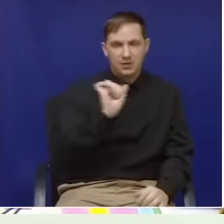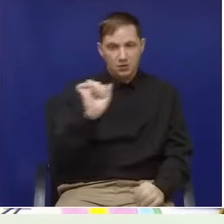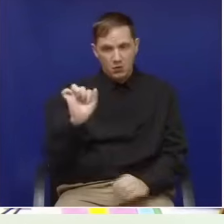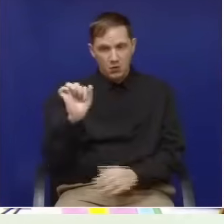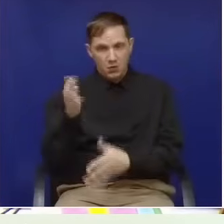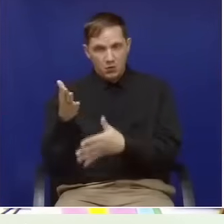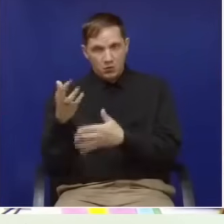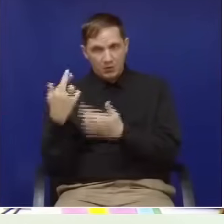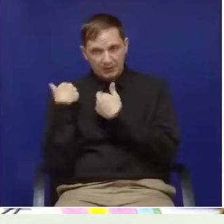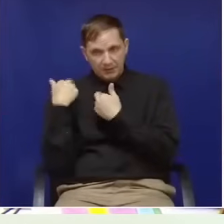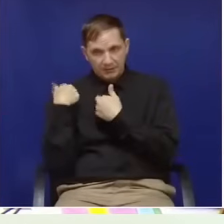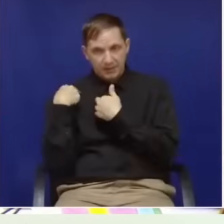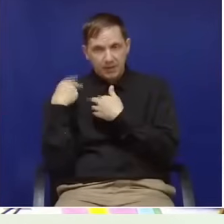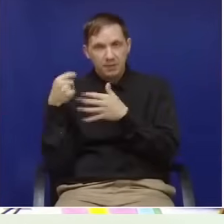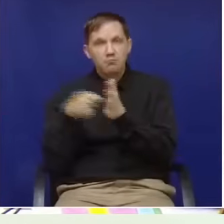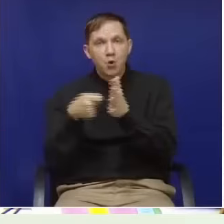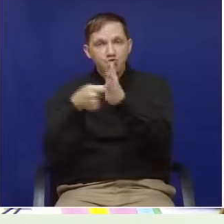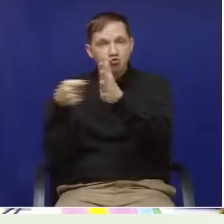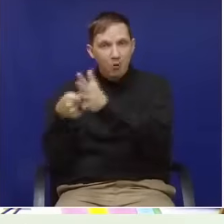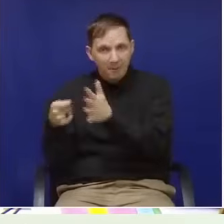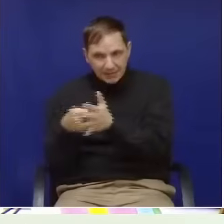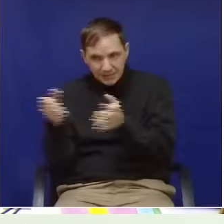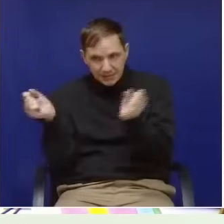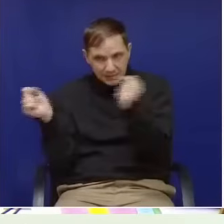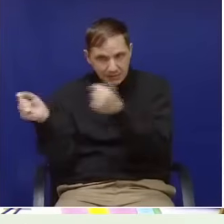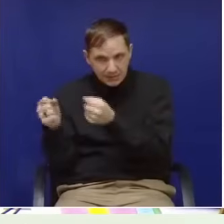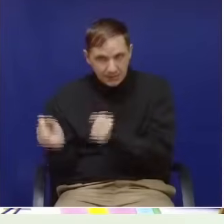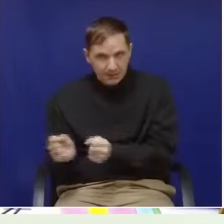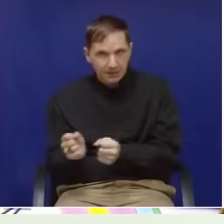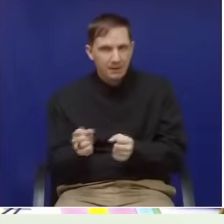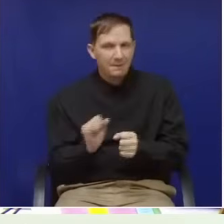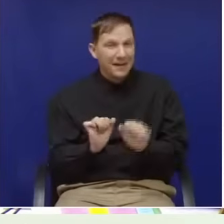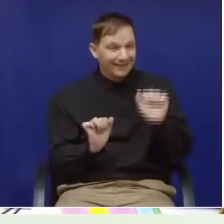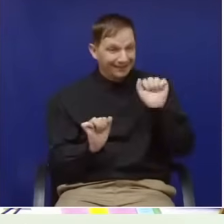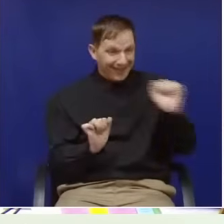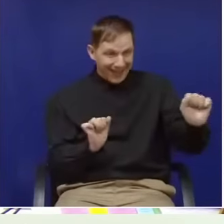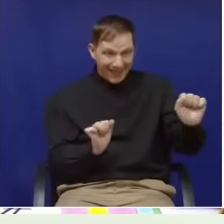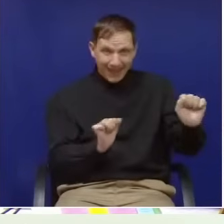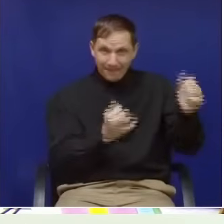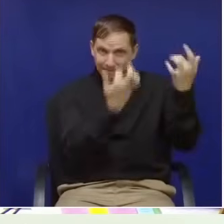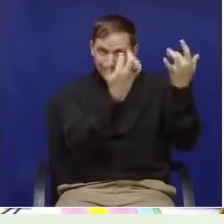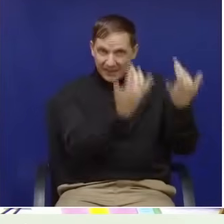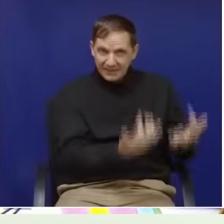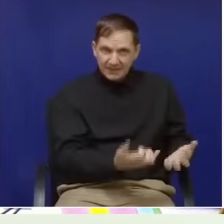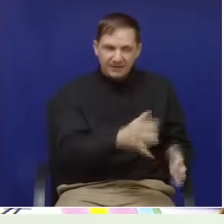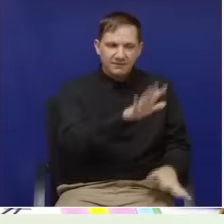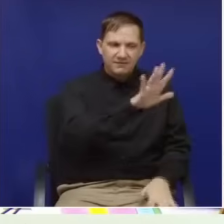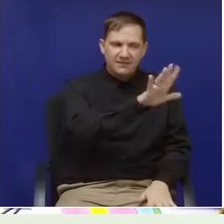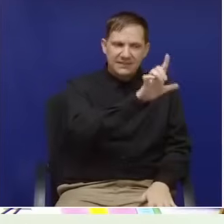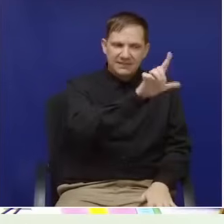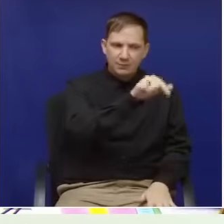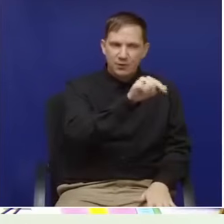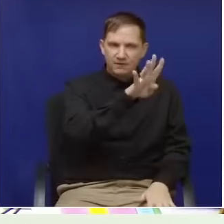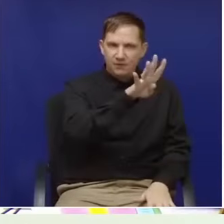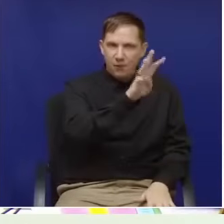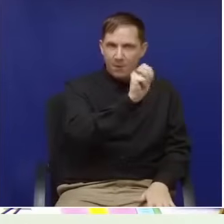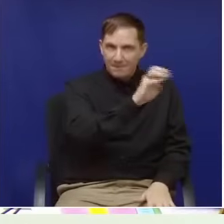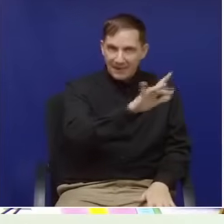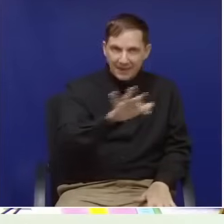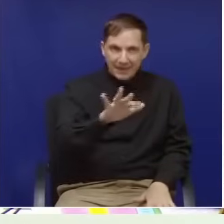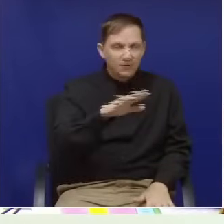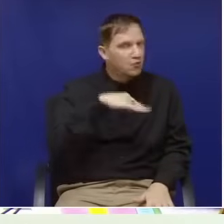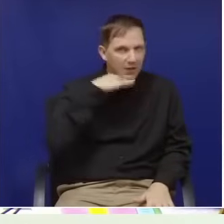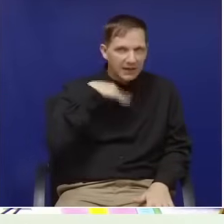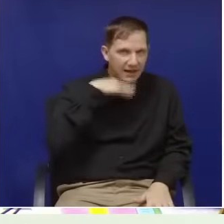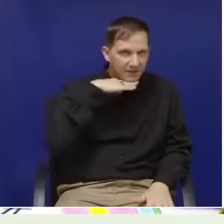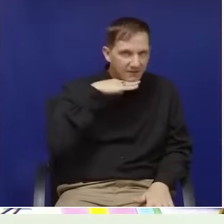procurement. The issue here is that in their own budget, that 57.4 million shortfall, it's